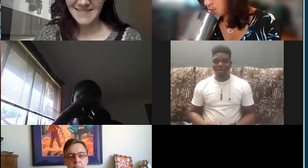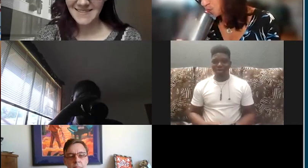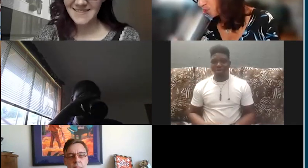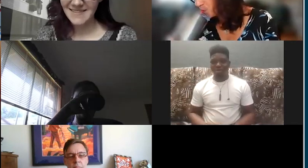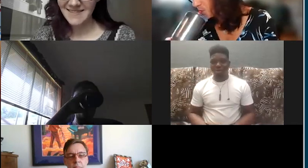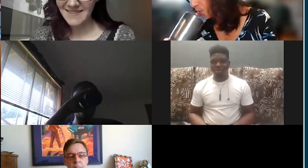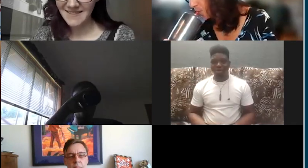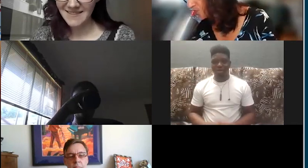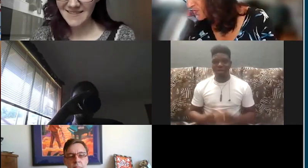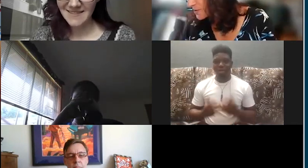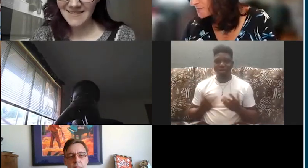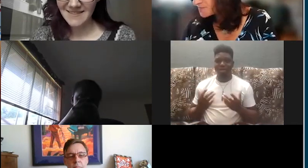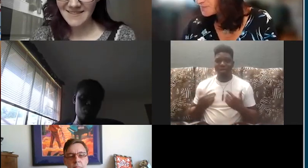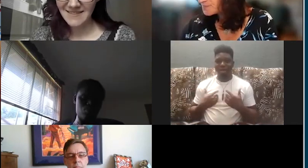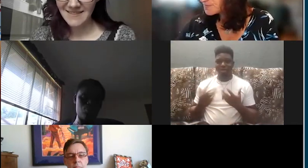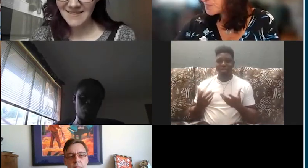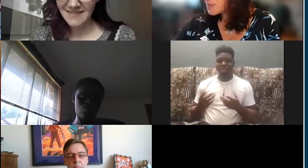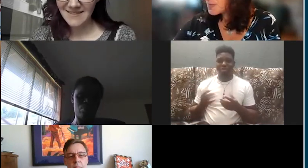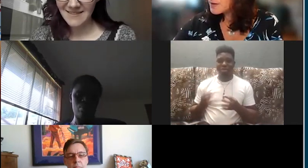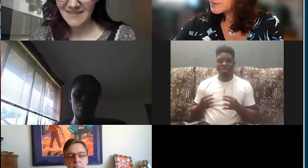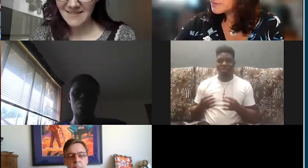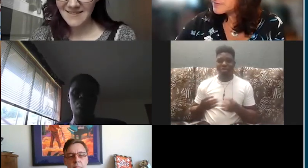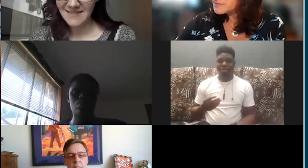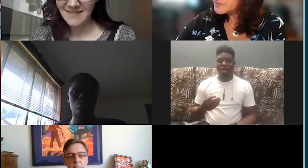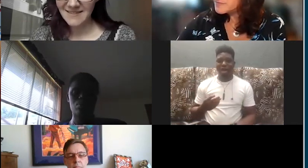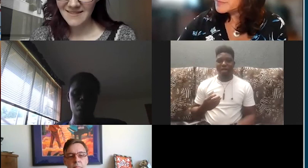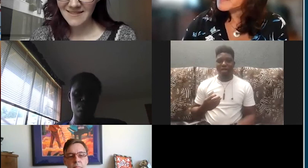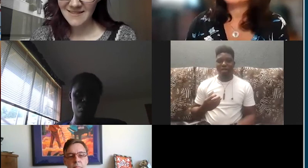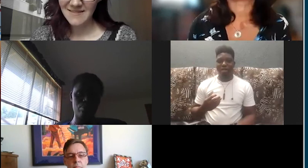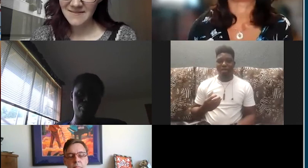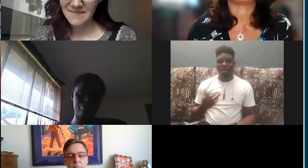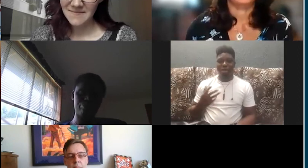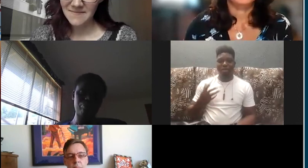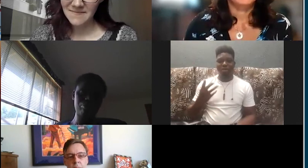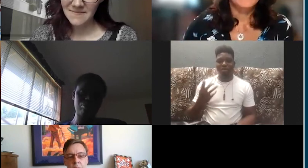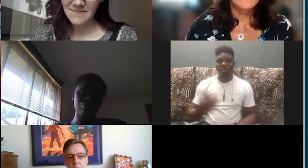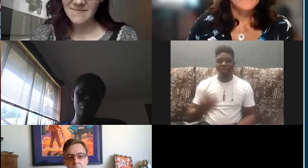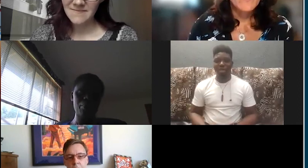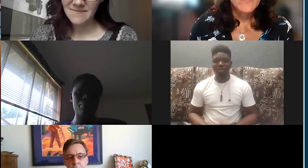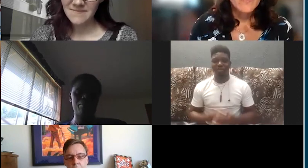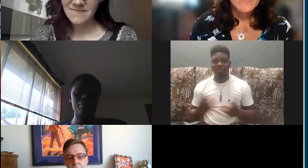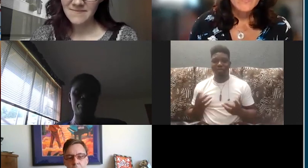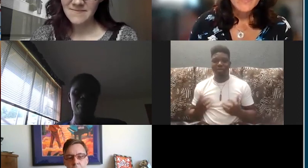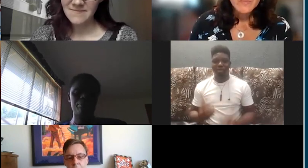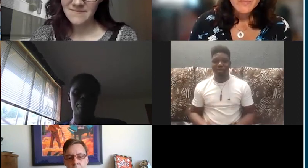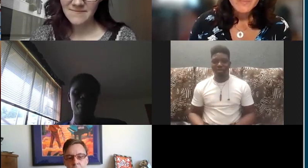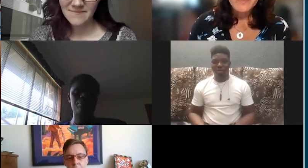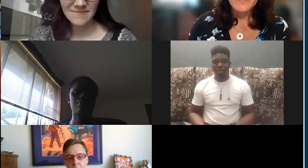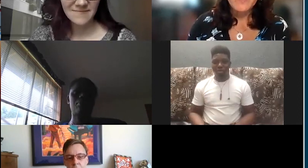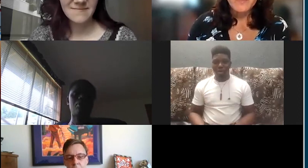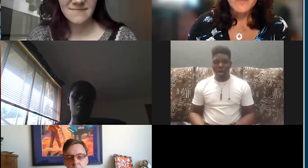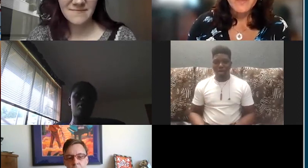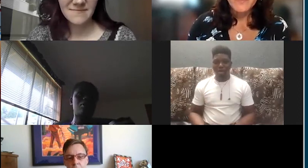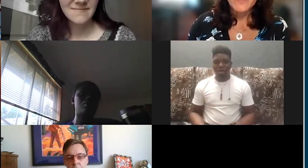I won't be able to talk much because I was just here to translate today, but I didn't know this kind of event that will be going